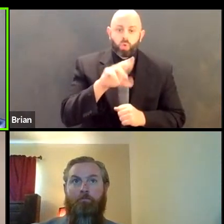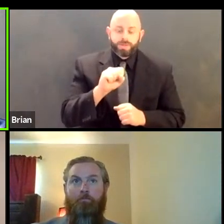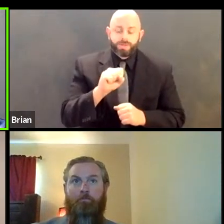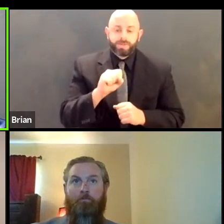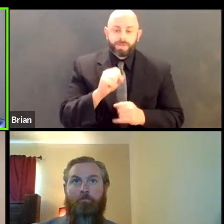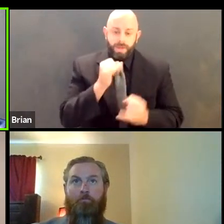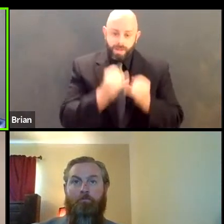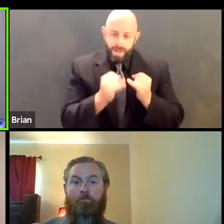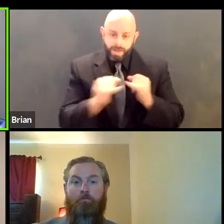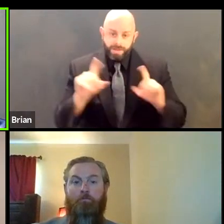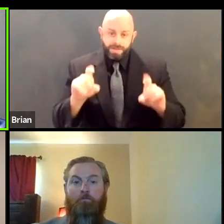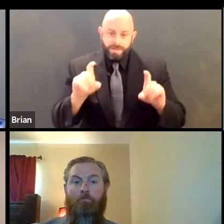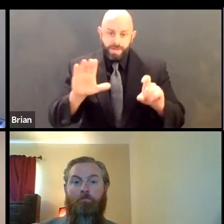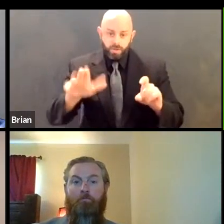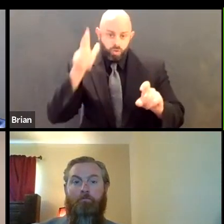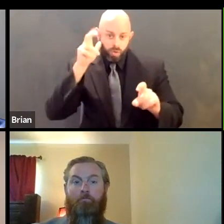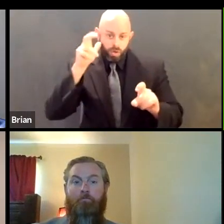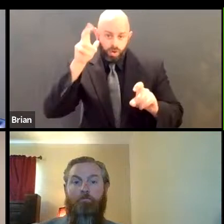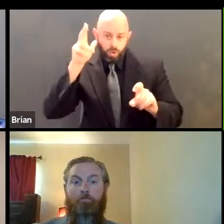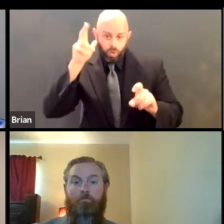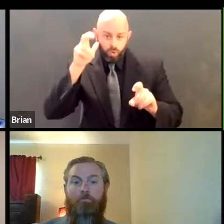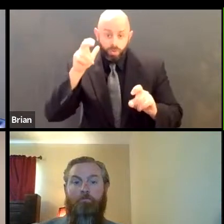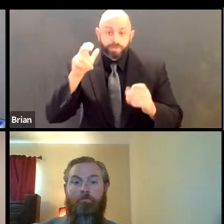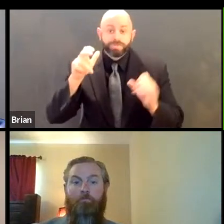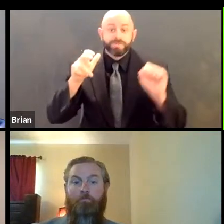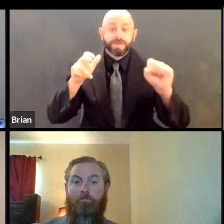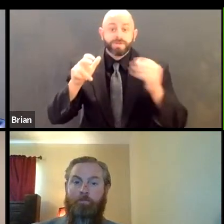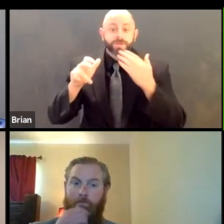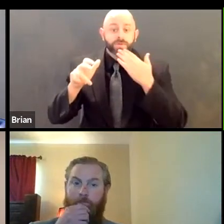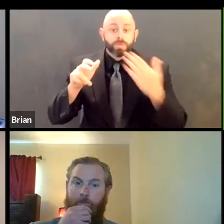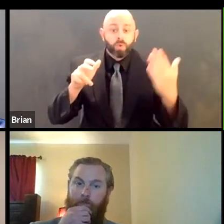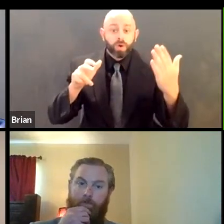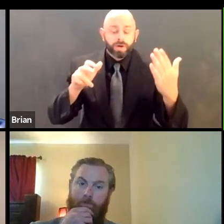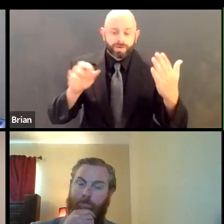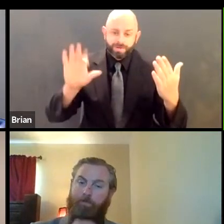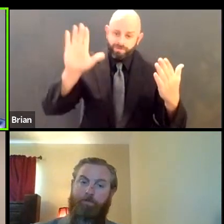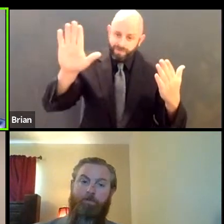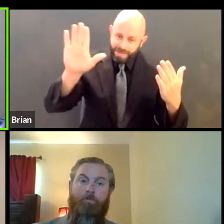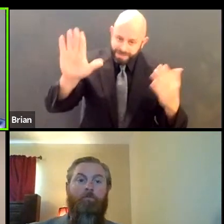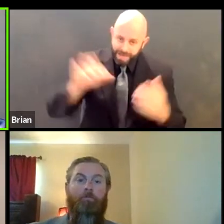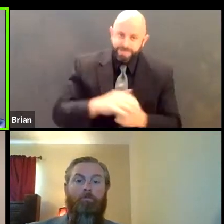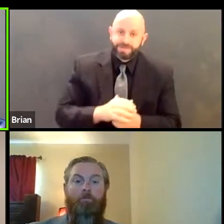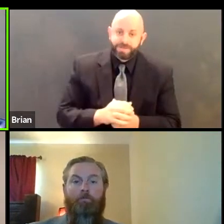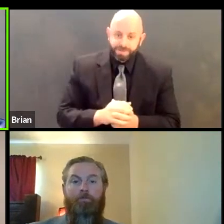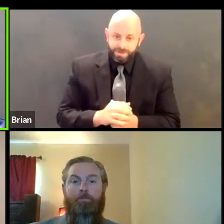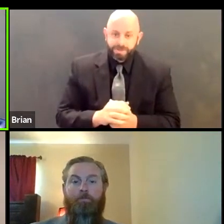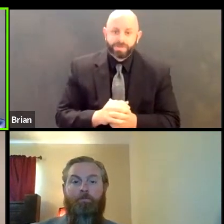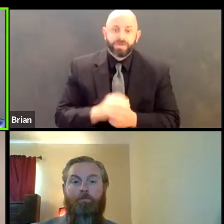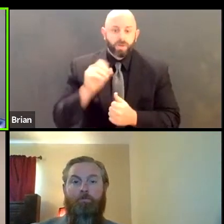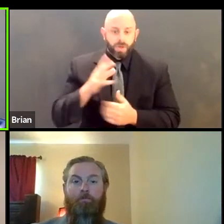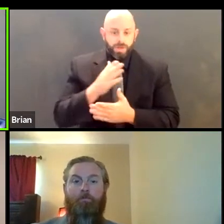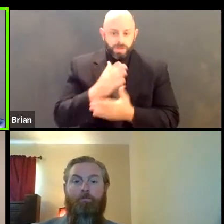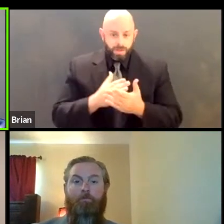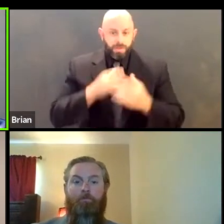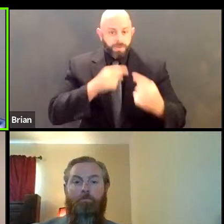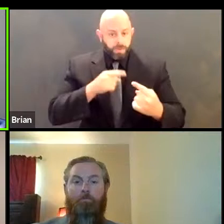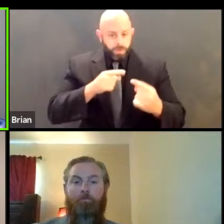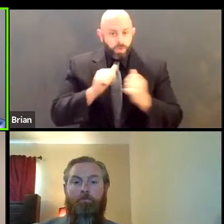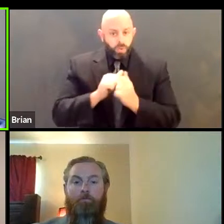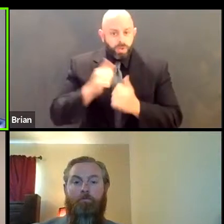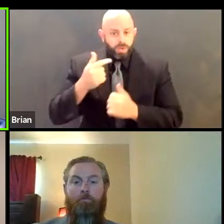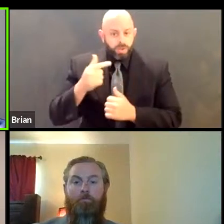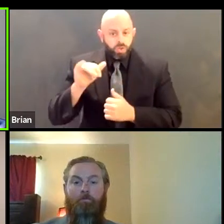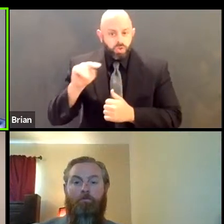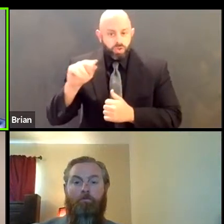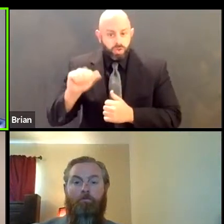audio. Yes. Good morning. All right. Fantastic. Well, it looks like we're having a little bit of trouble with Gina's audio.